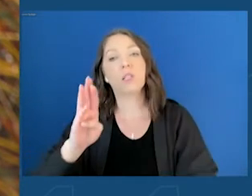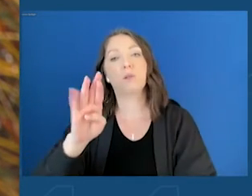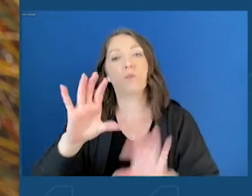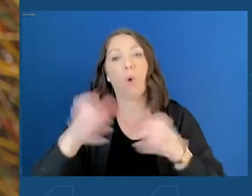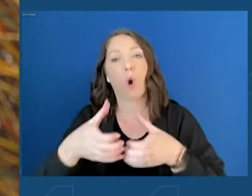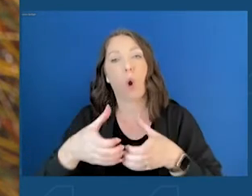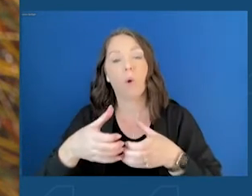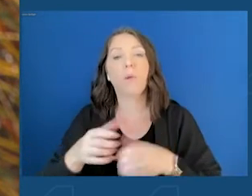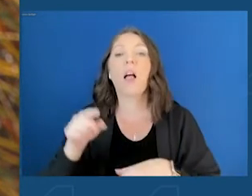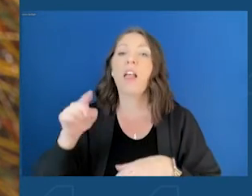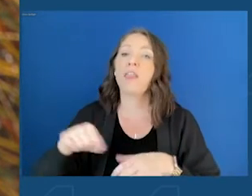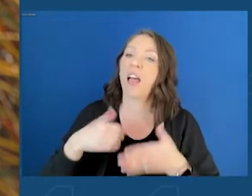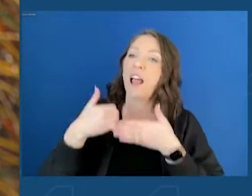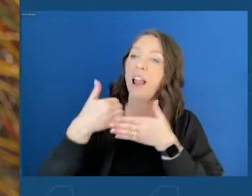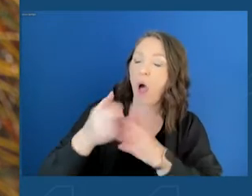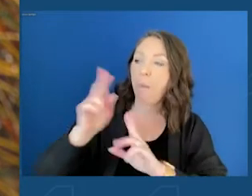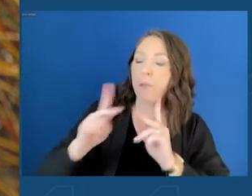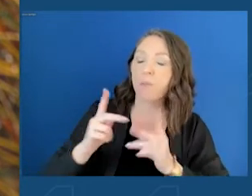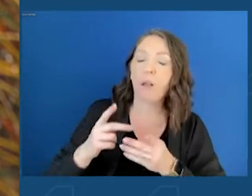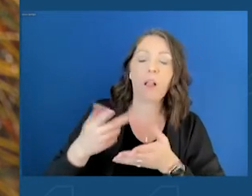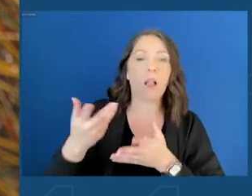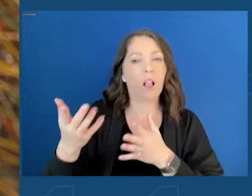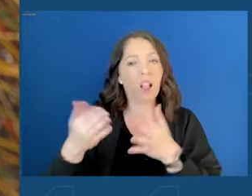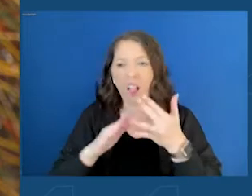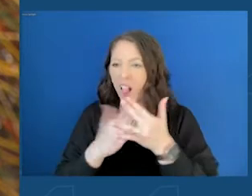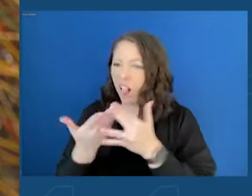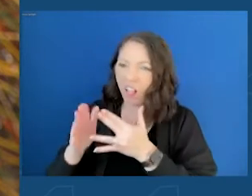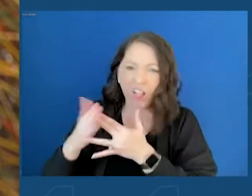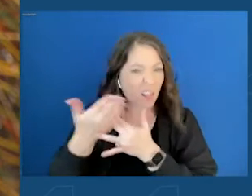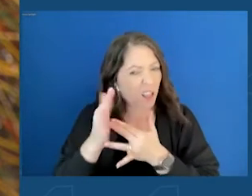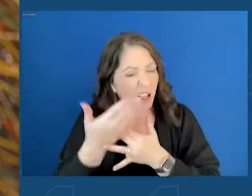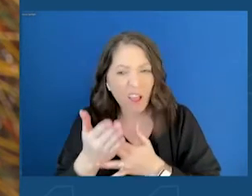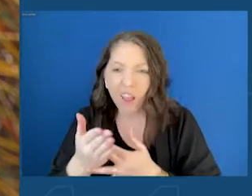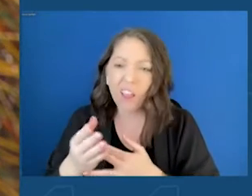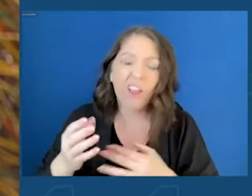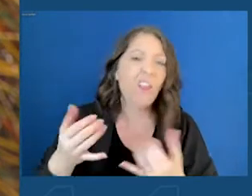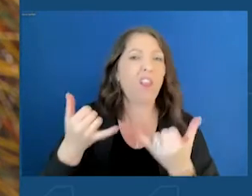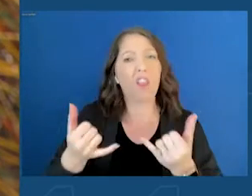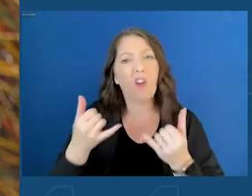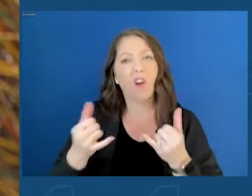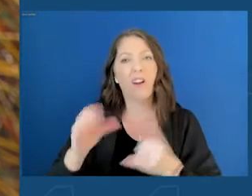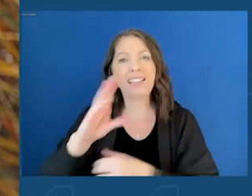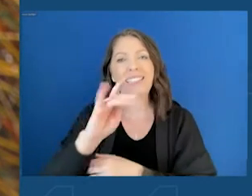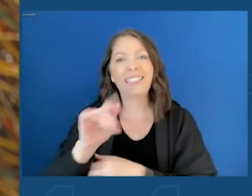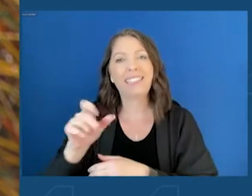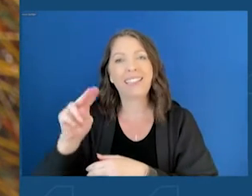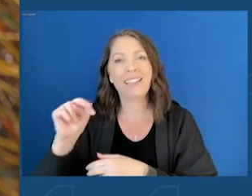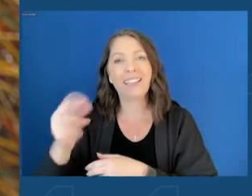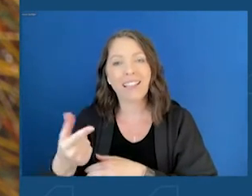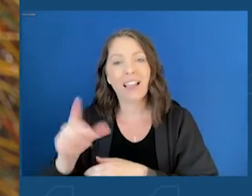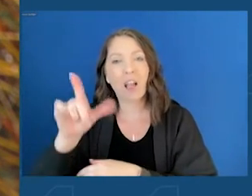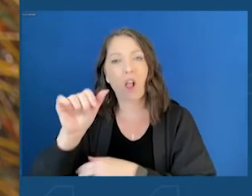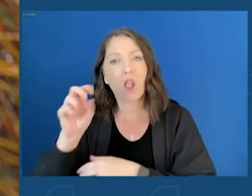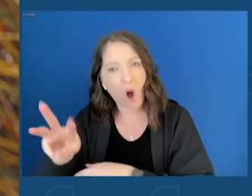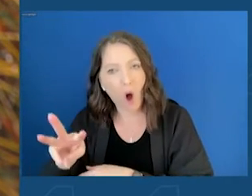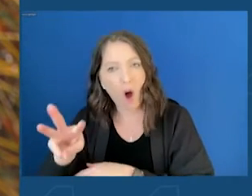help people navigate the complexities of the current sealing law so that people could clear their records.